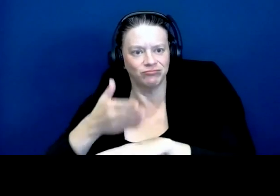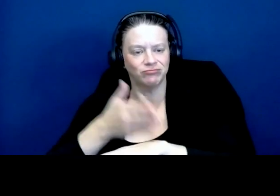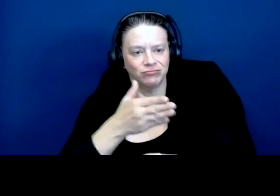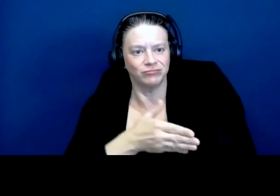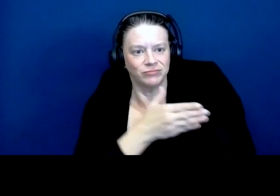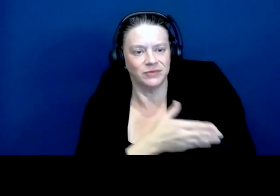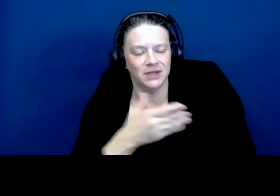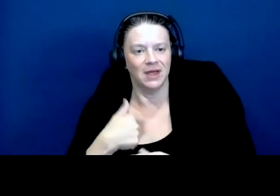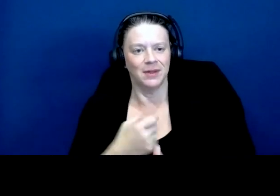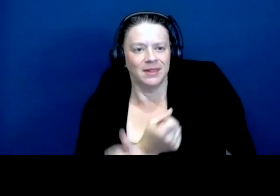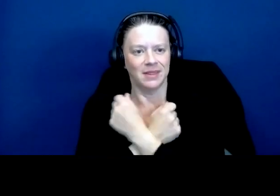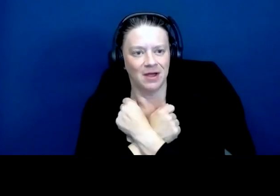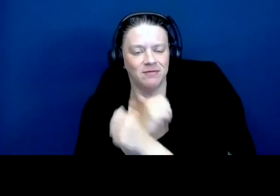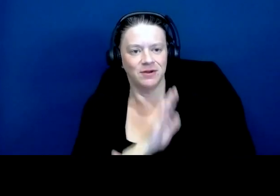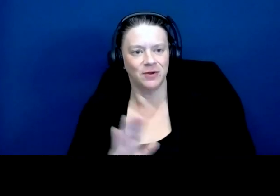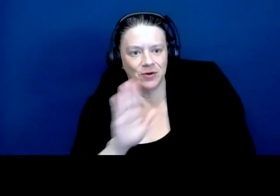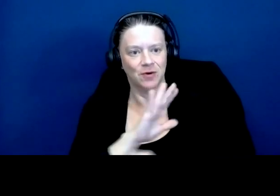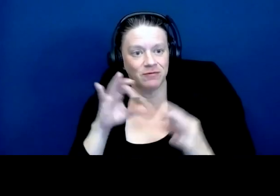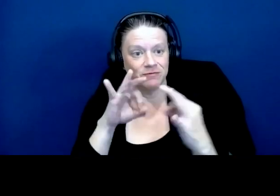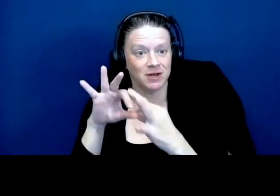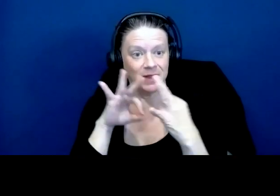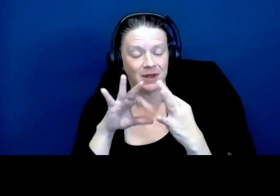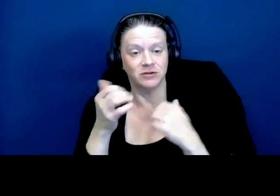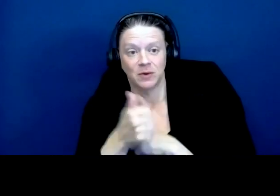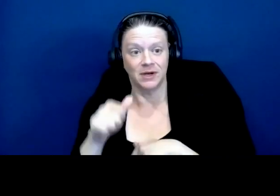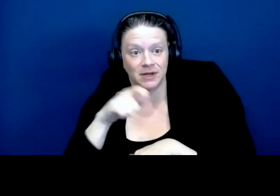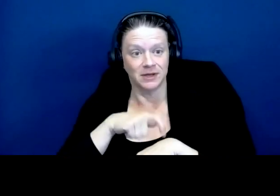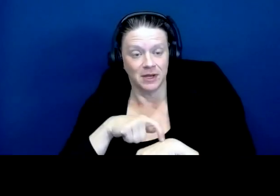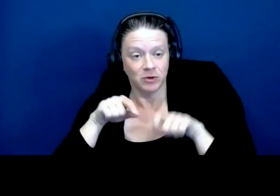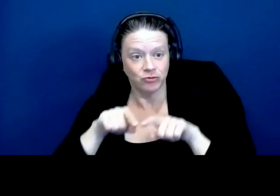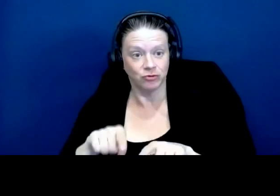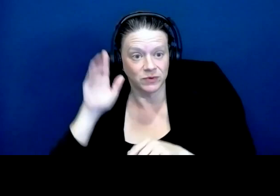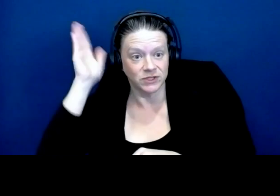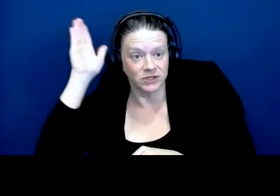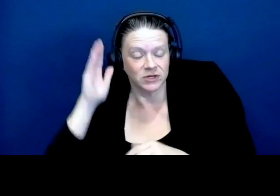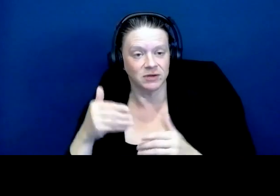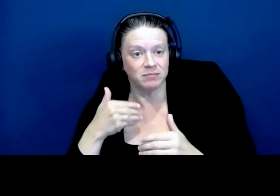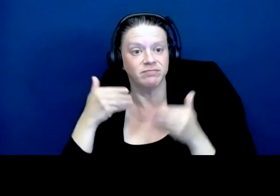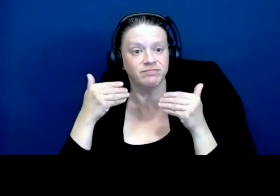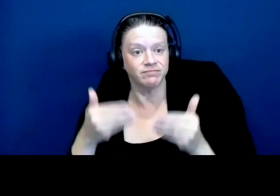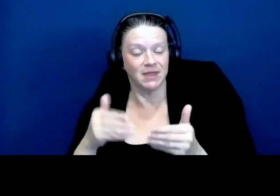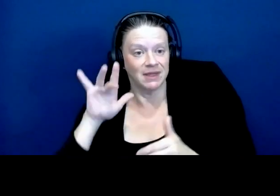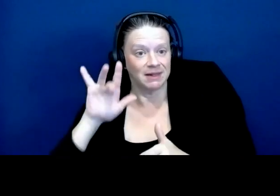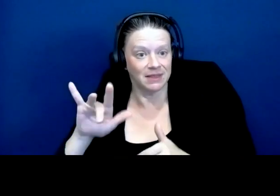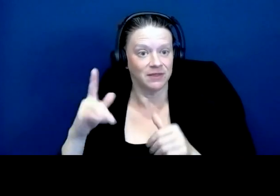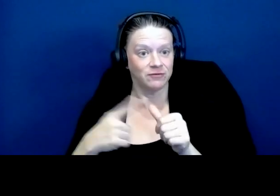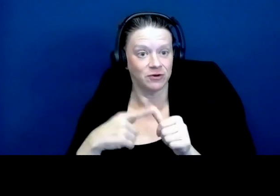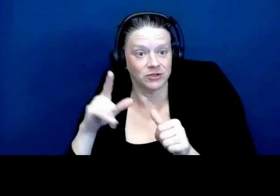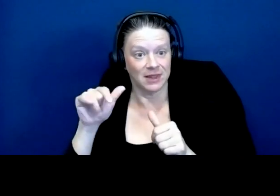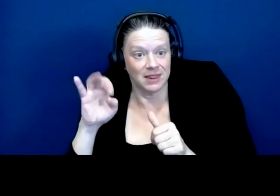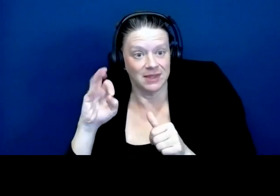at any point during the presentation, please click on the first link is in English, the second link is in